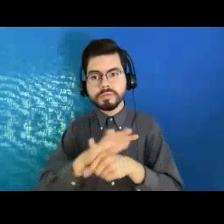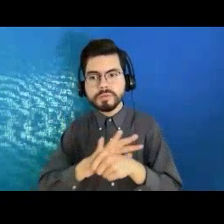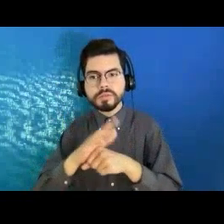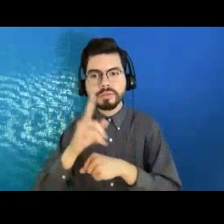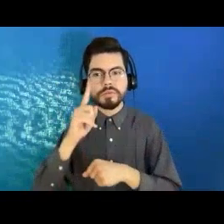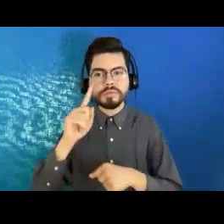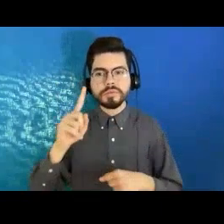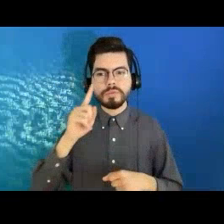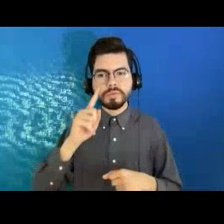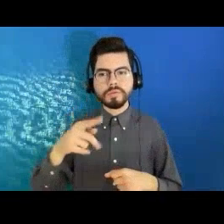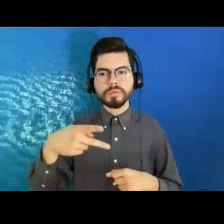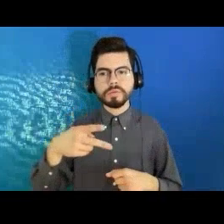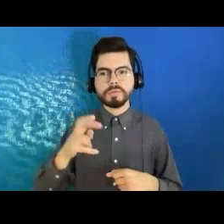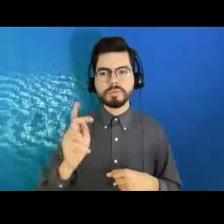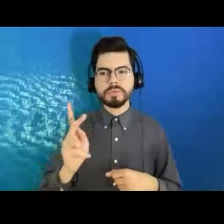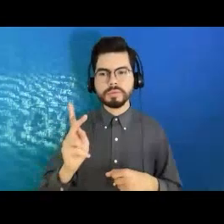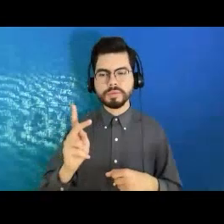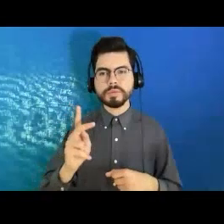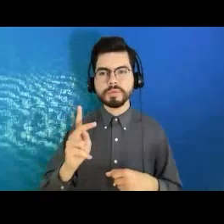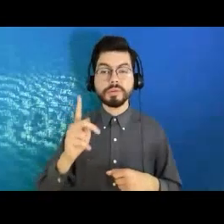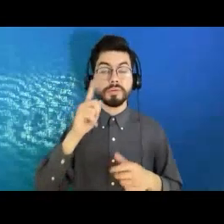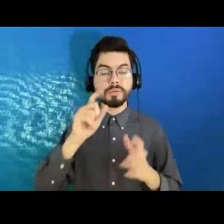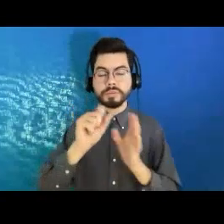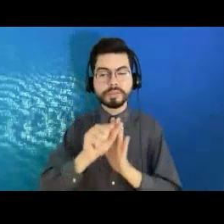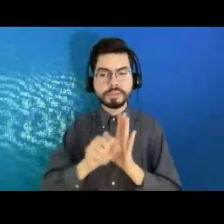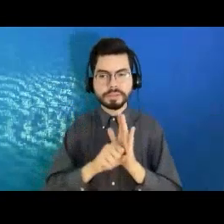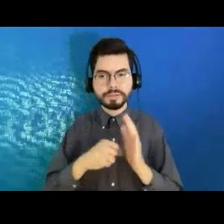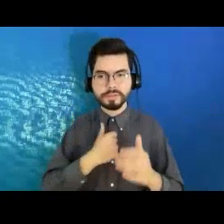park or for the state, sorry.